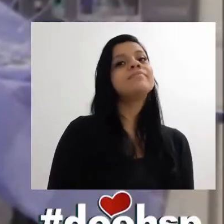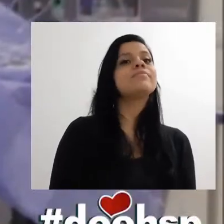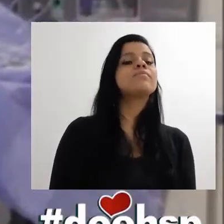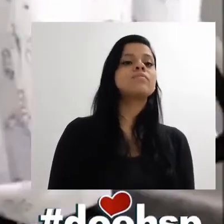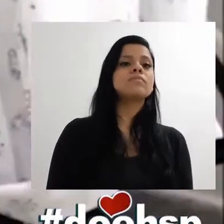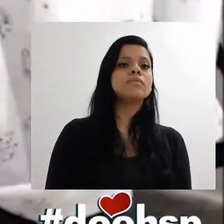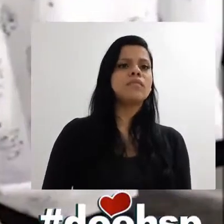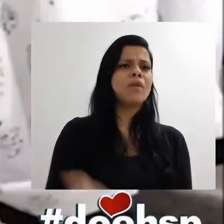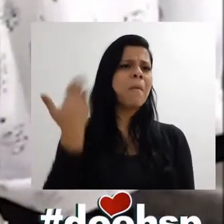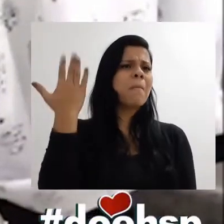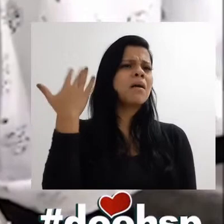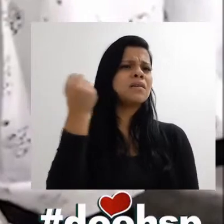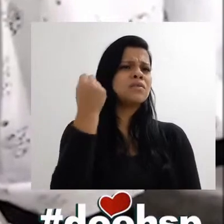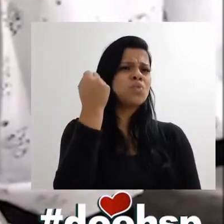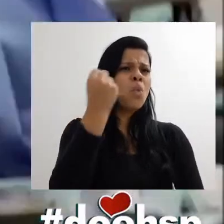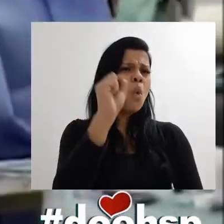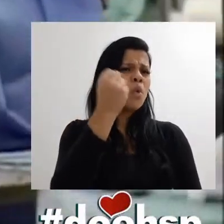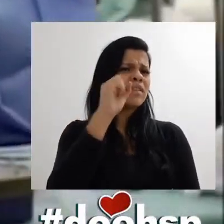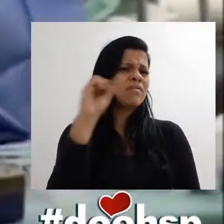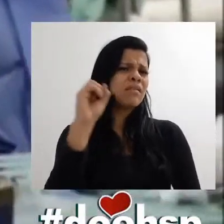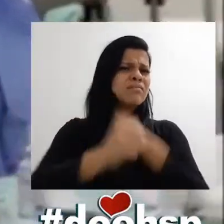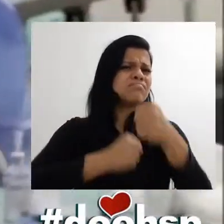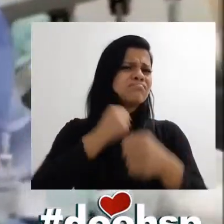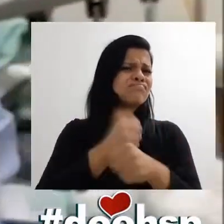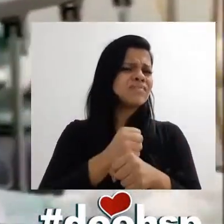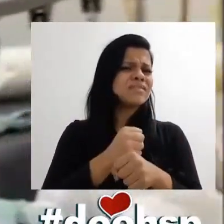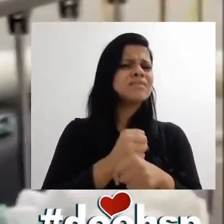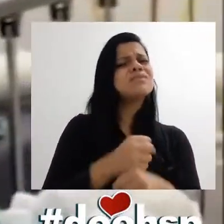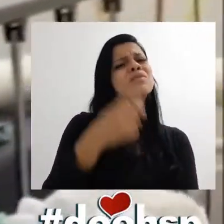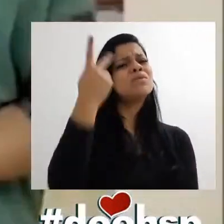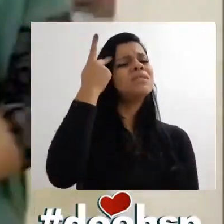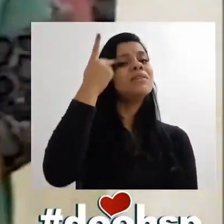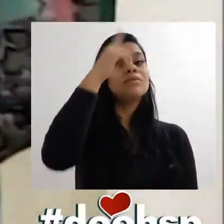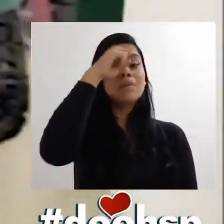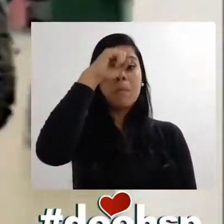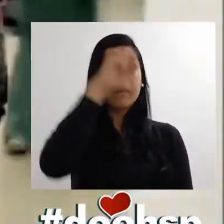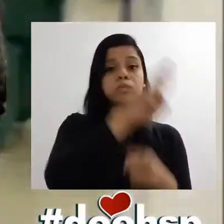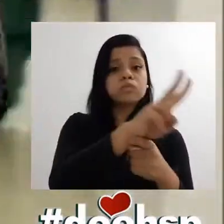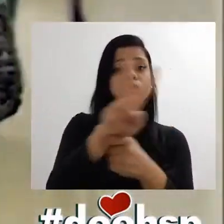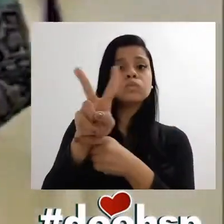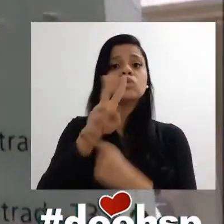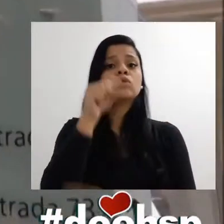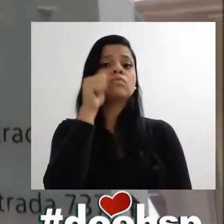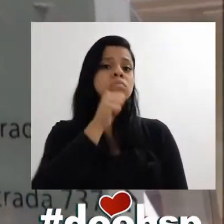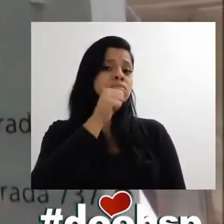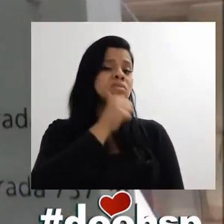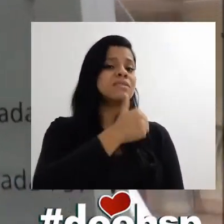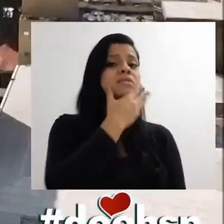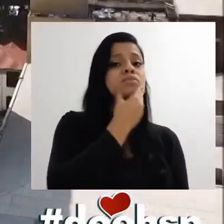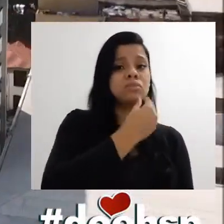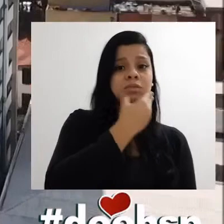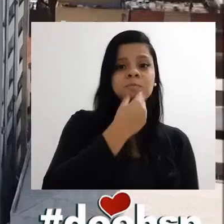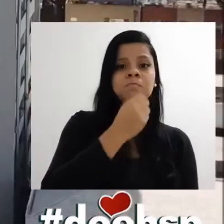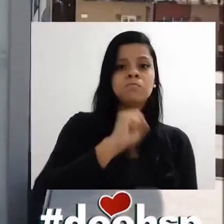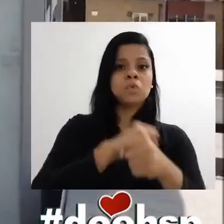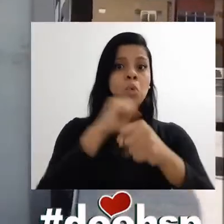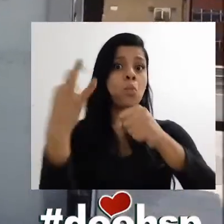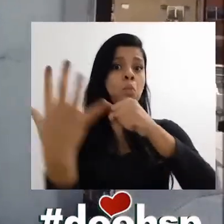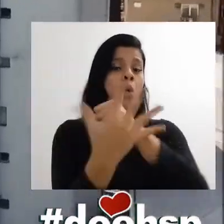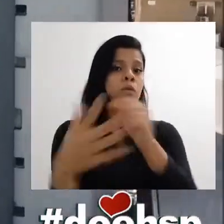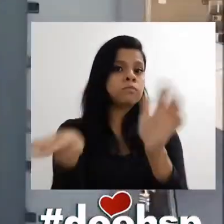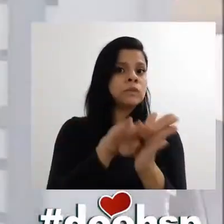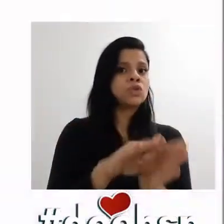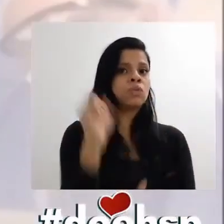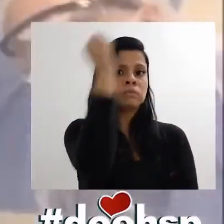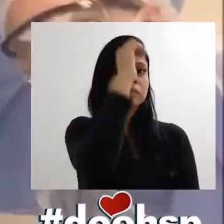Há mais de 80 anos, o Hospital São Paulo vem cuidando da saúde de brasileiros e brasileiras. Com a chegada do coronavírus